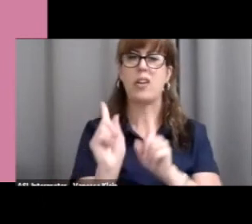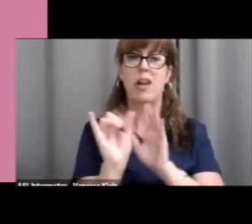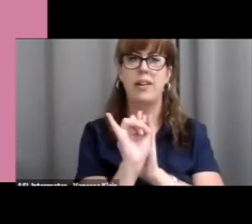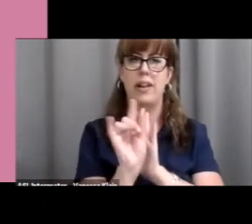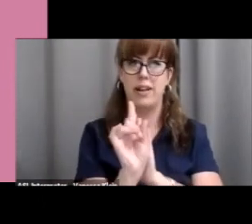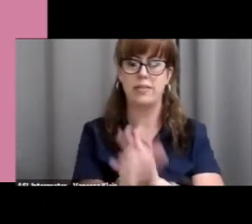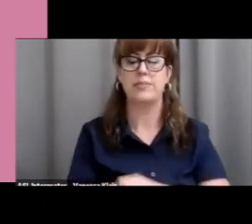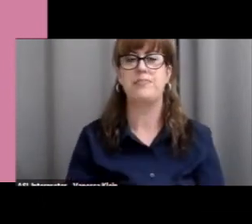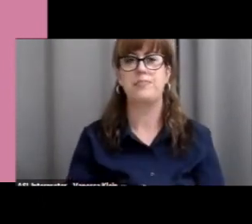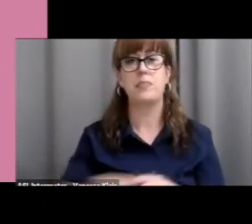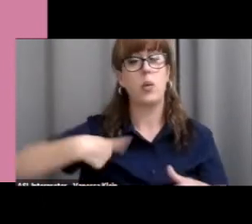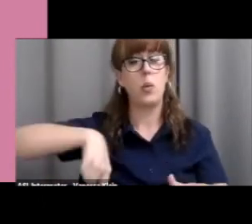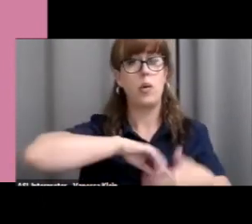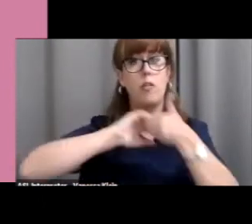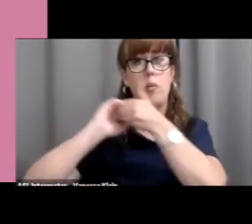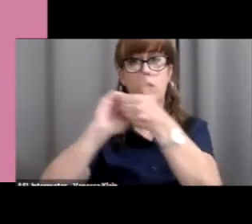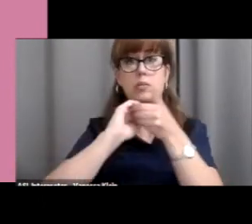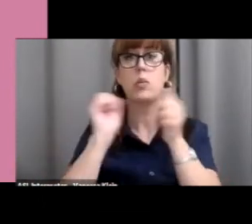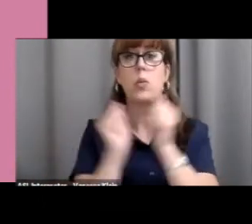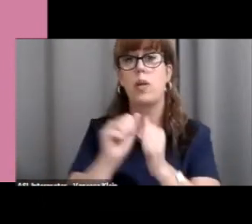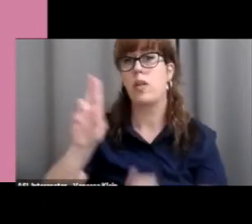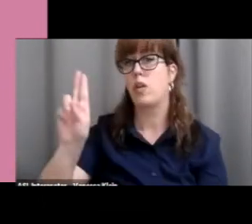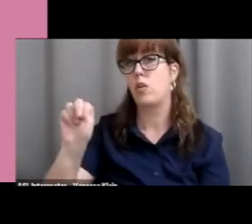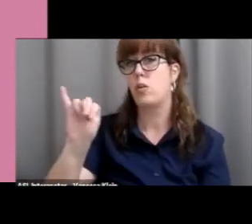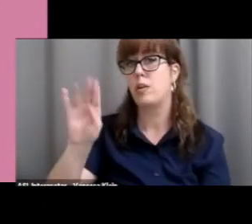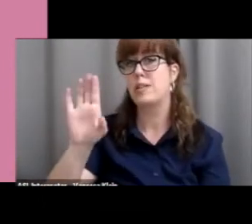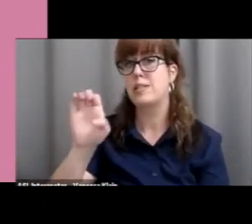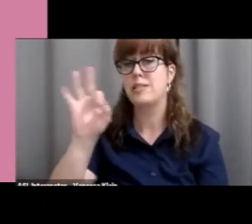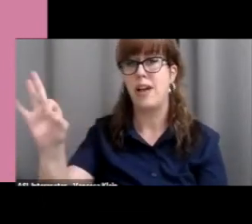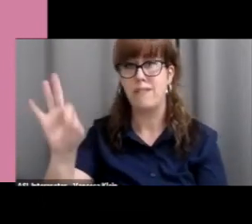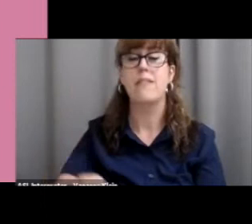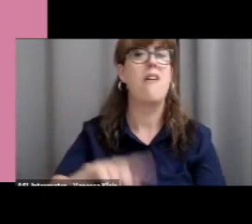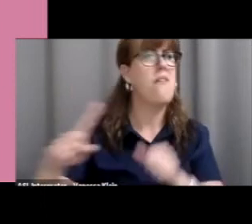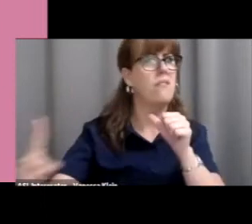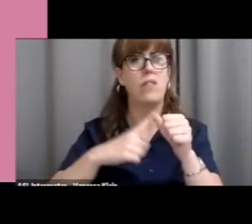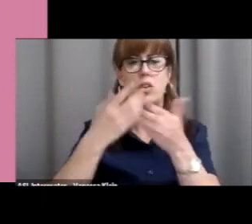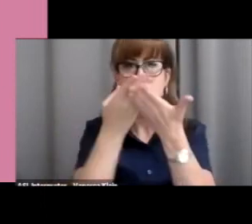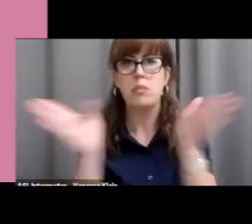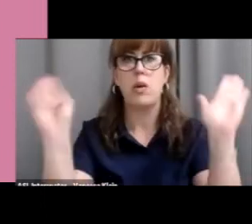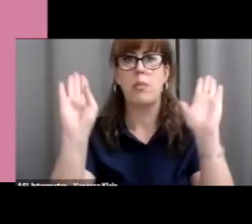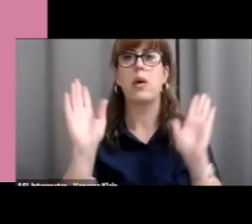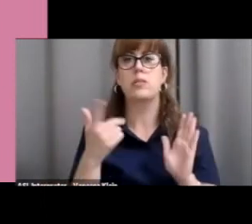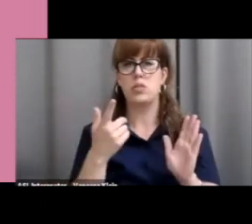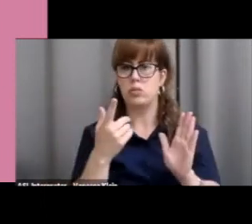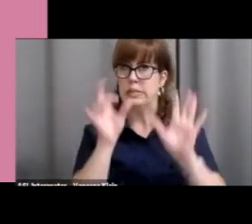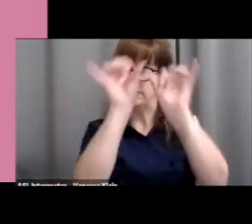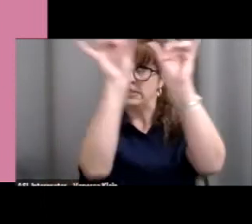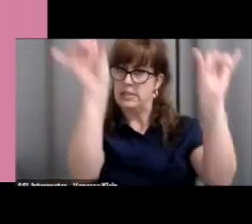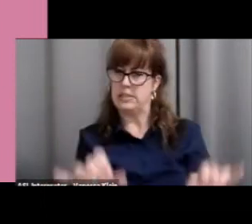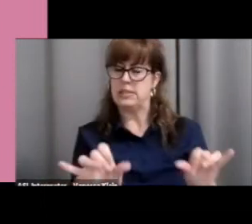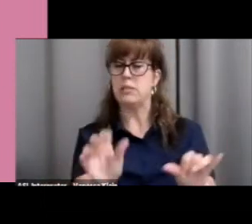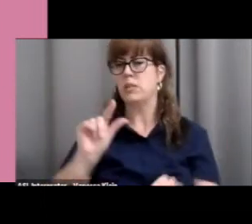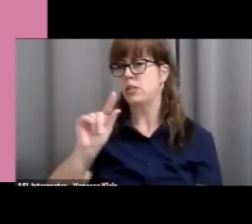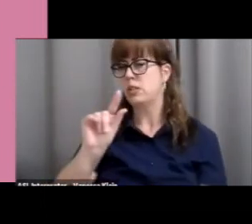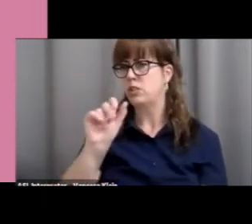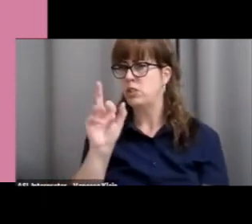We have partnered up with UNICEF to conduct the first public study to systematically analyze gender